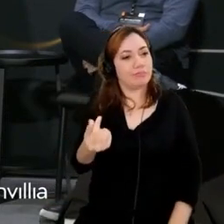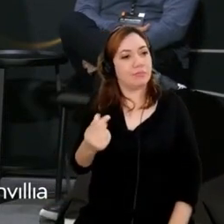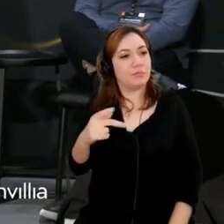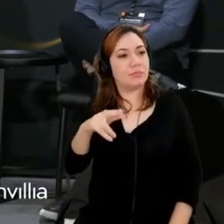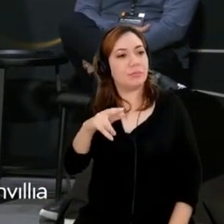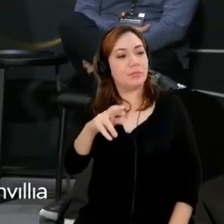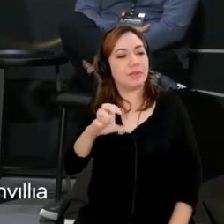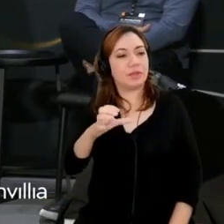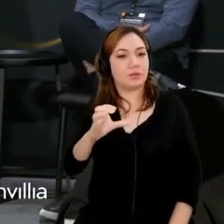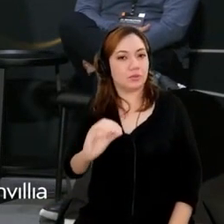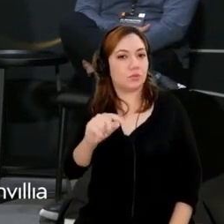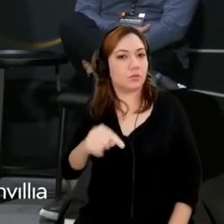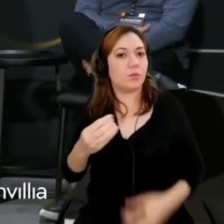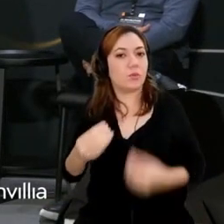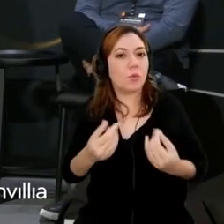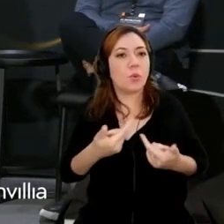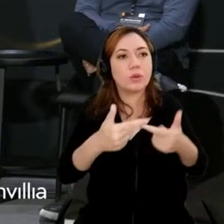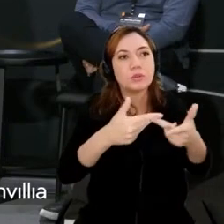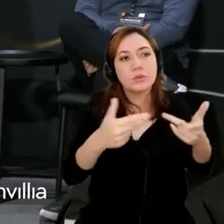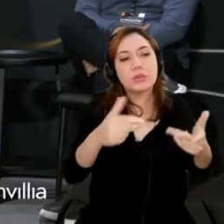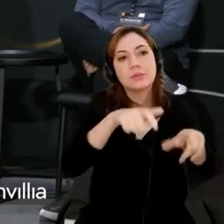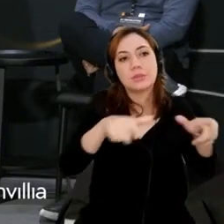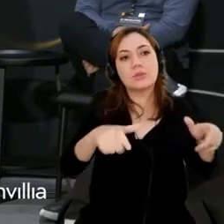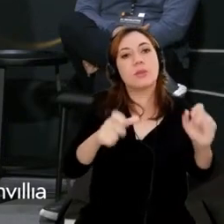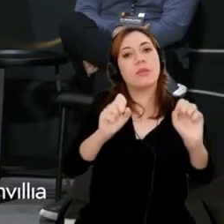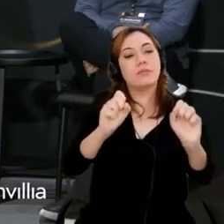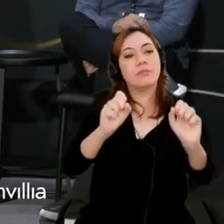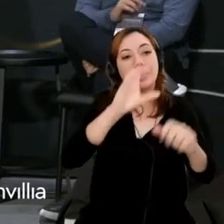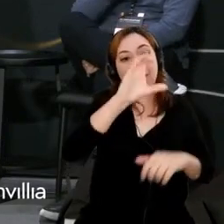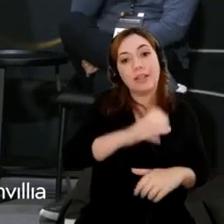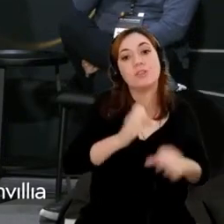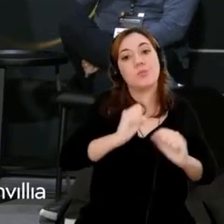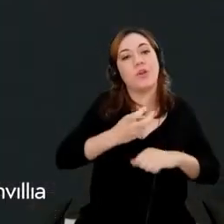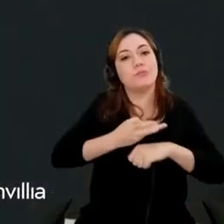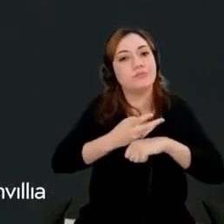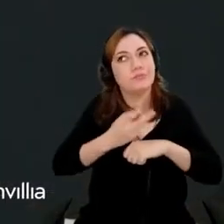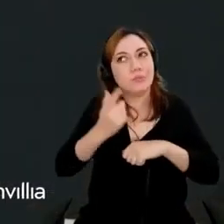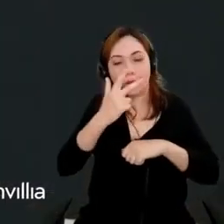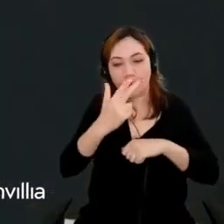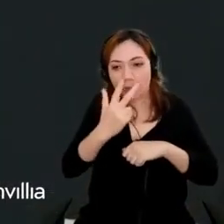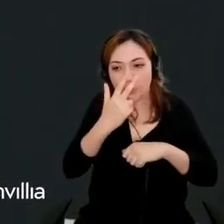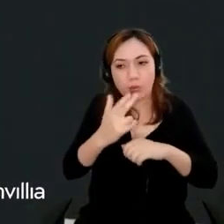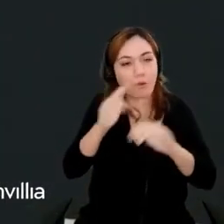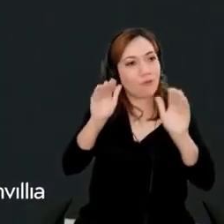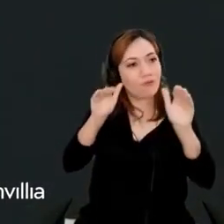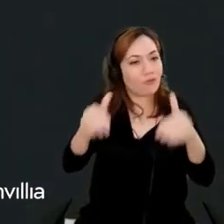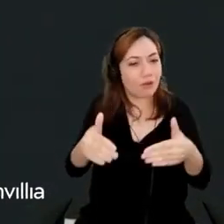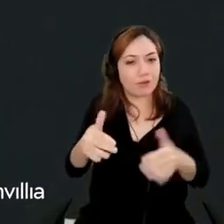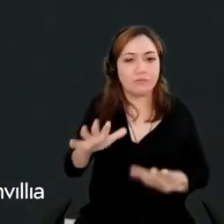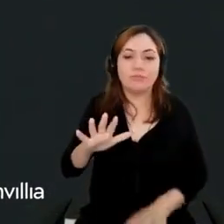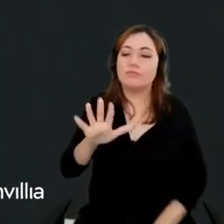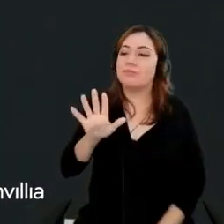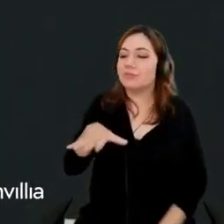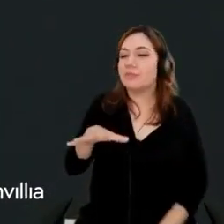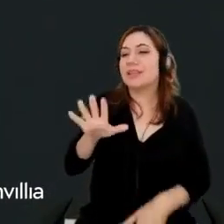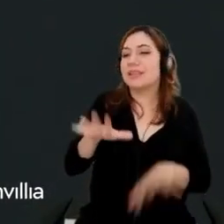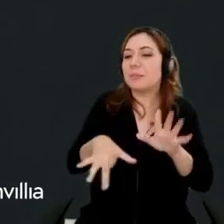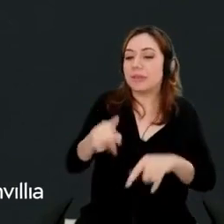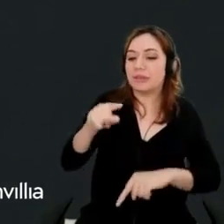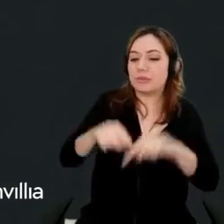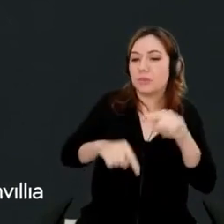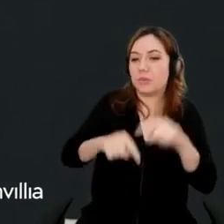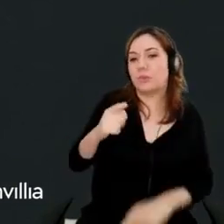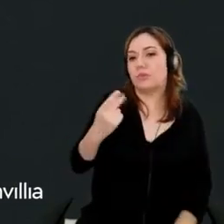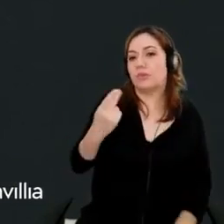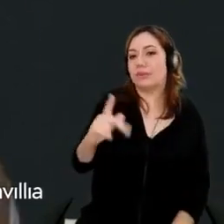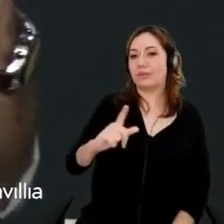looking for? Well, I think it depends on the products or services that you have. In our case at Anima, we